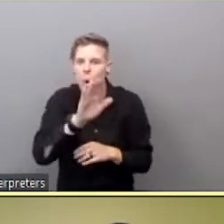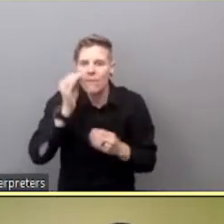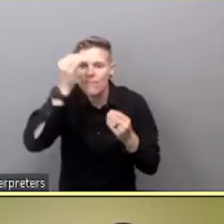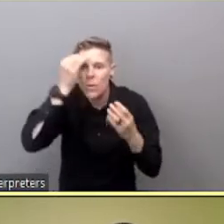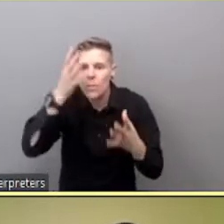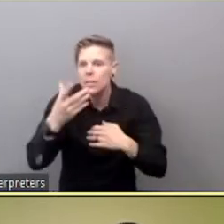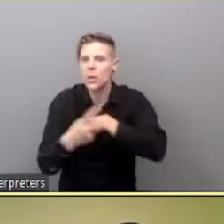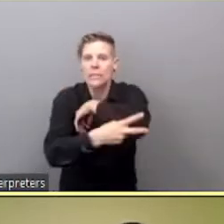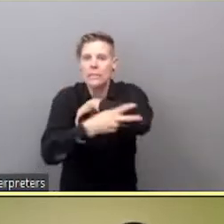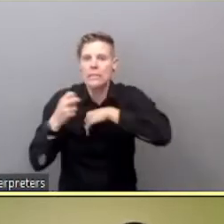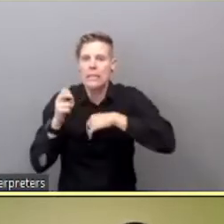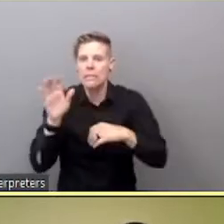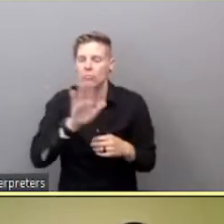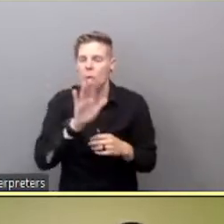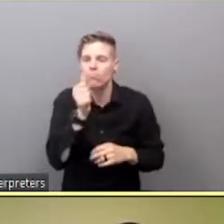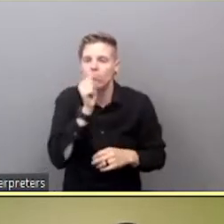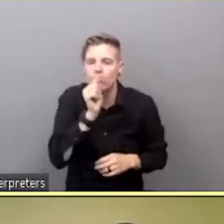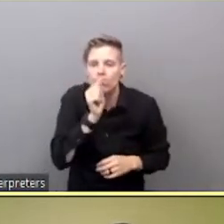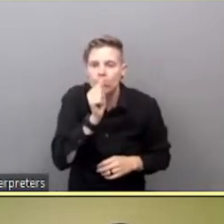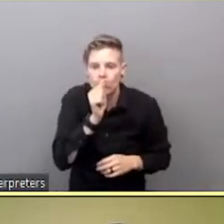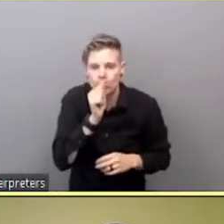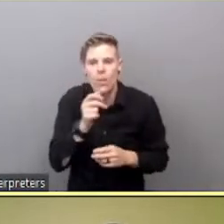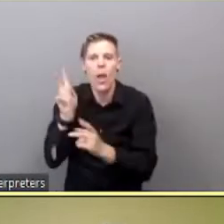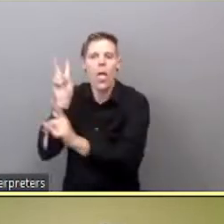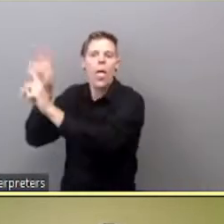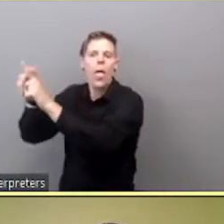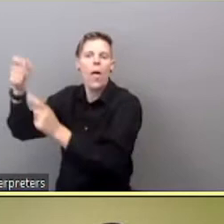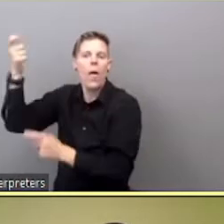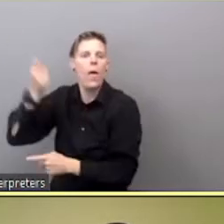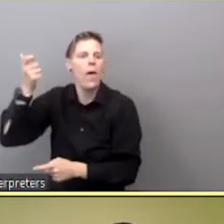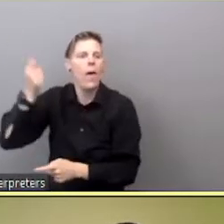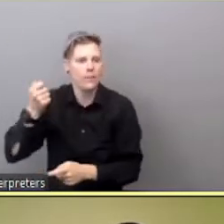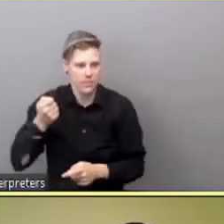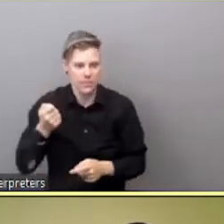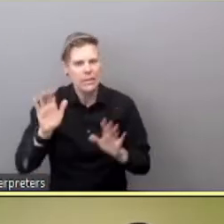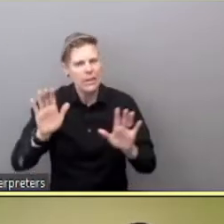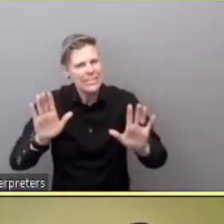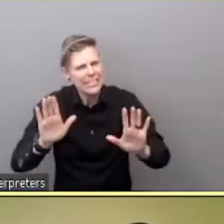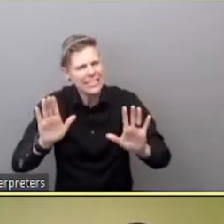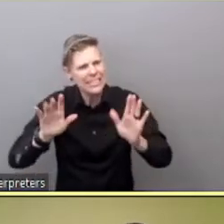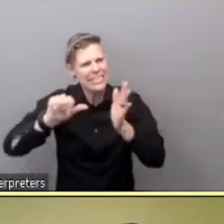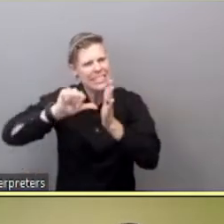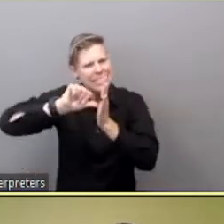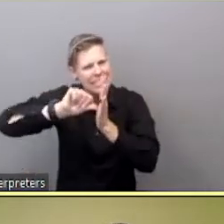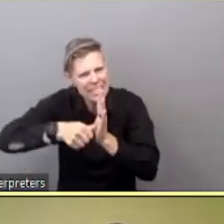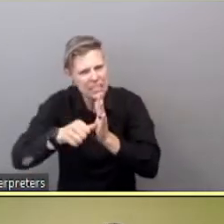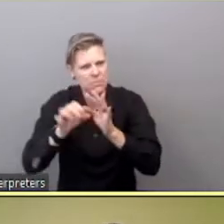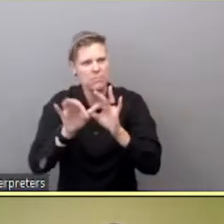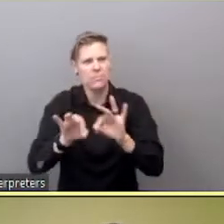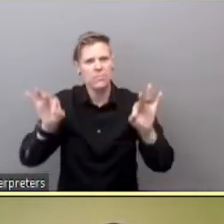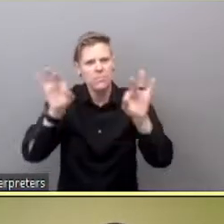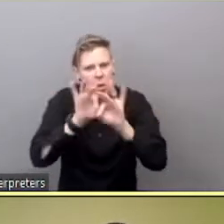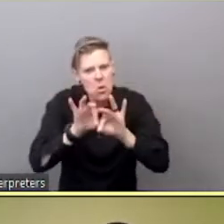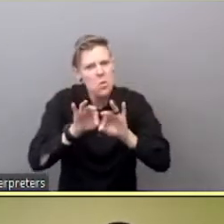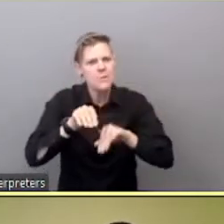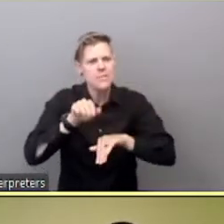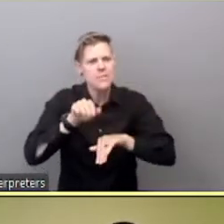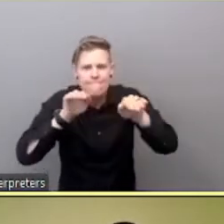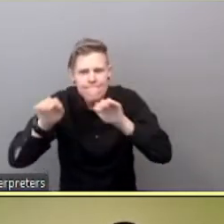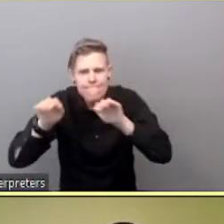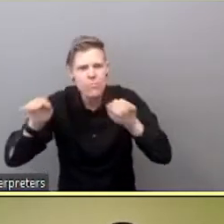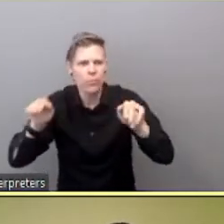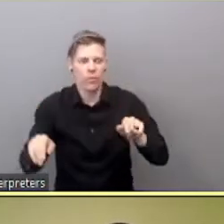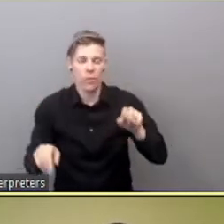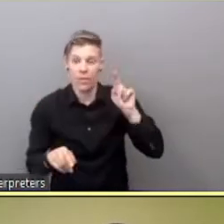we wanted to be sure to put a slide in here to remind everyone of a couple of things. First of all, one of the most foundational requirements